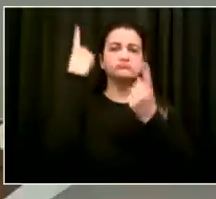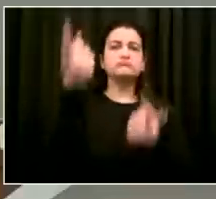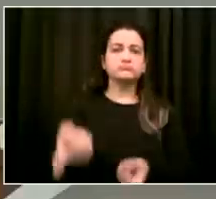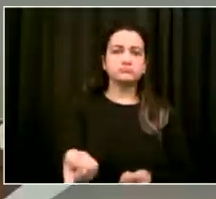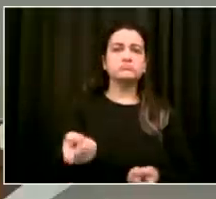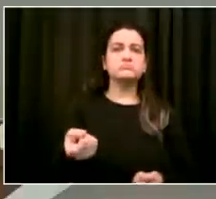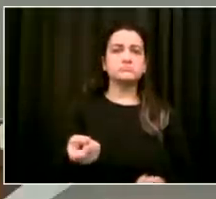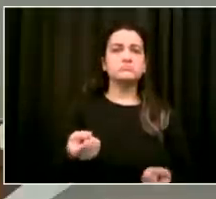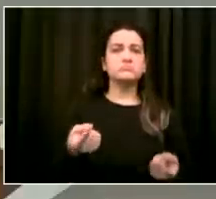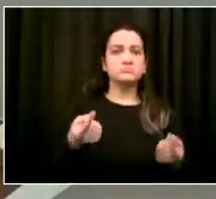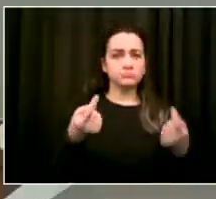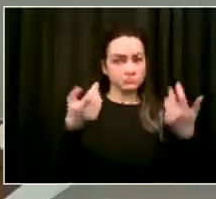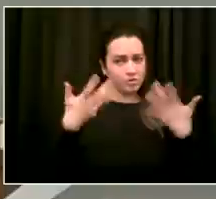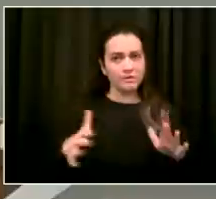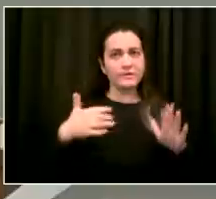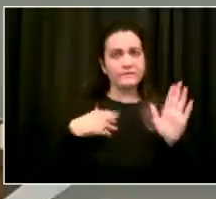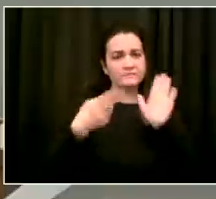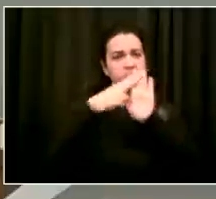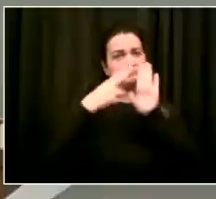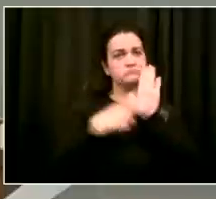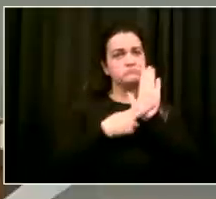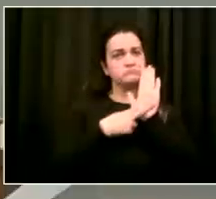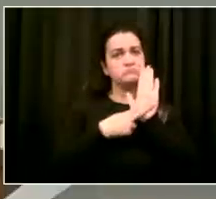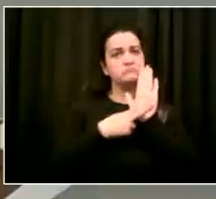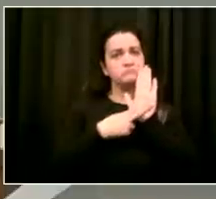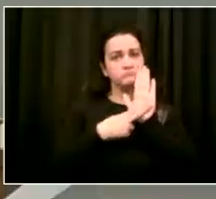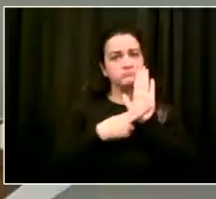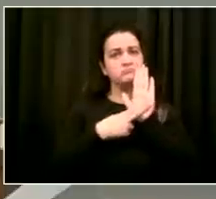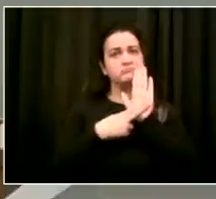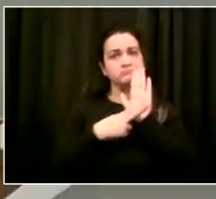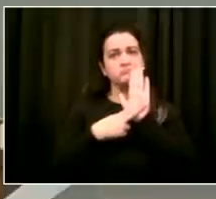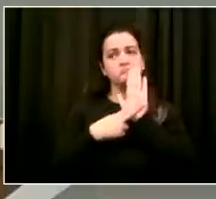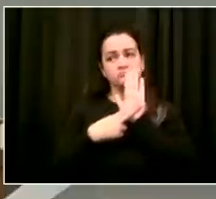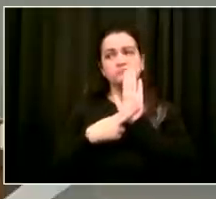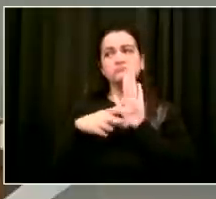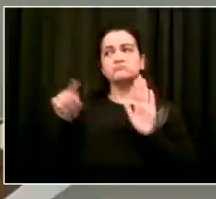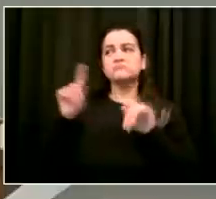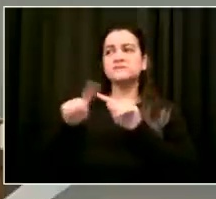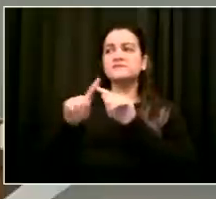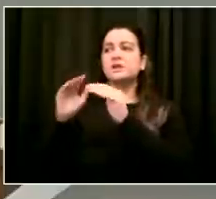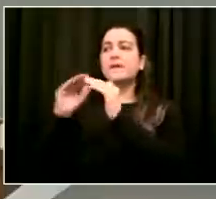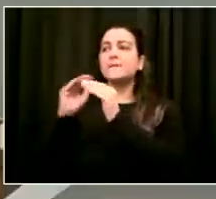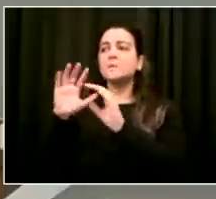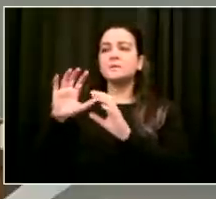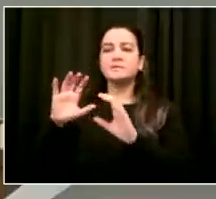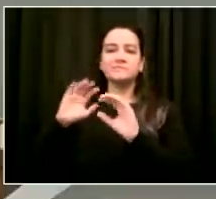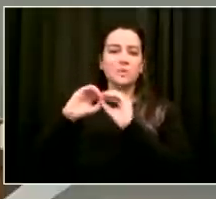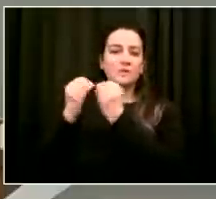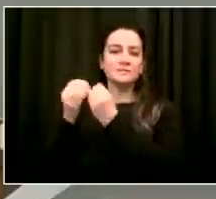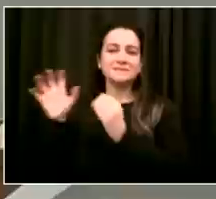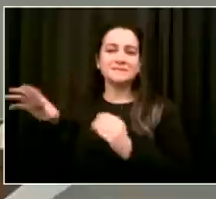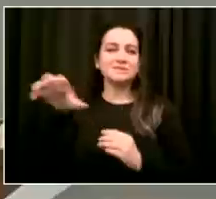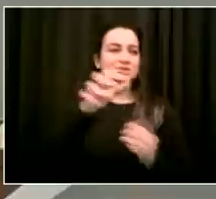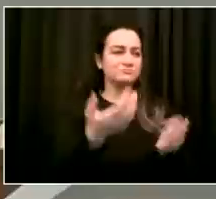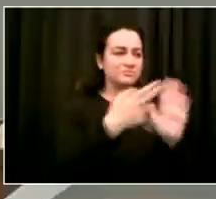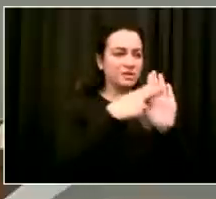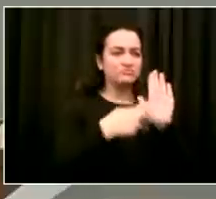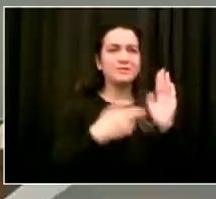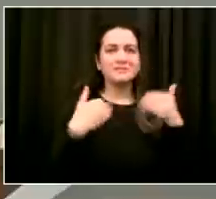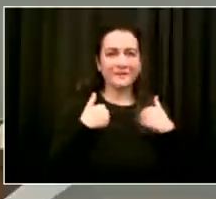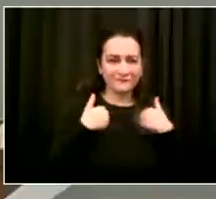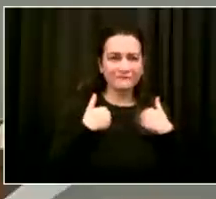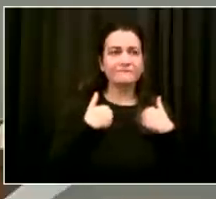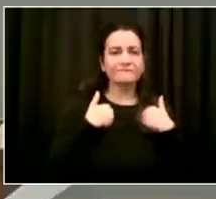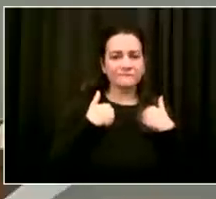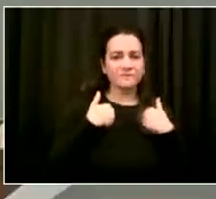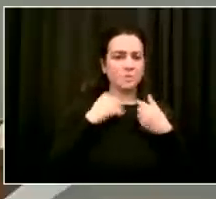of guiding us about how to do outreach and working with us hand in hand to do that outreach. Today, we're actually in Staten Island working with community-based organizations in